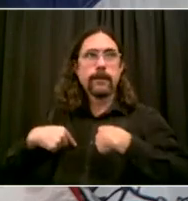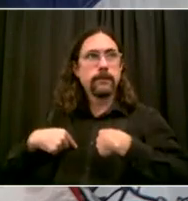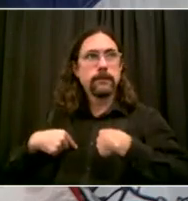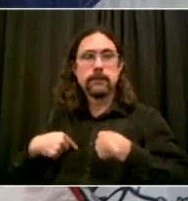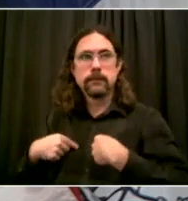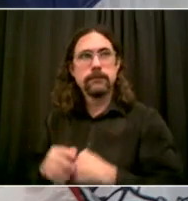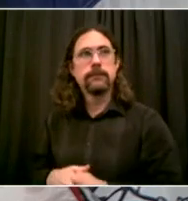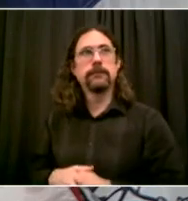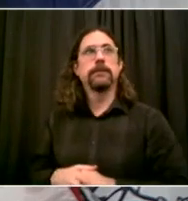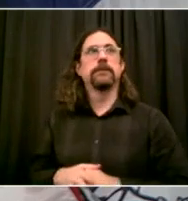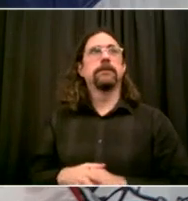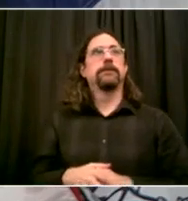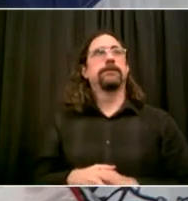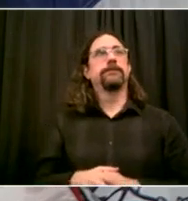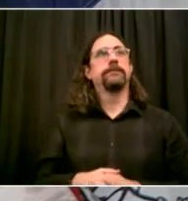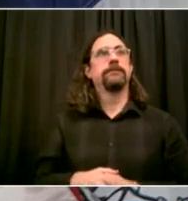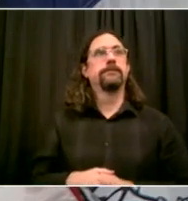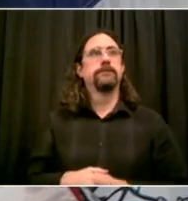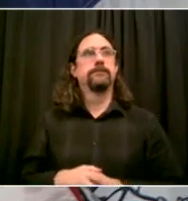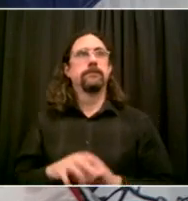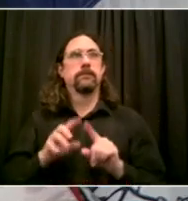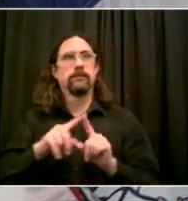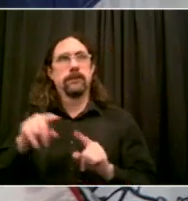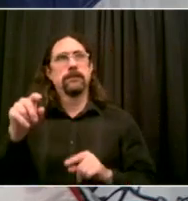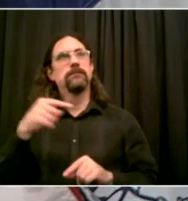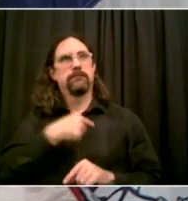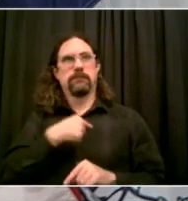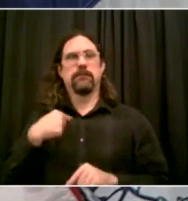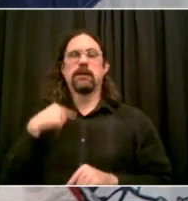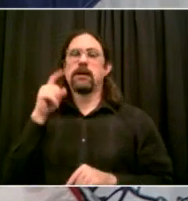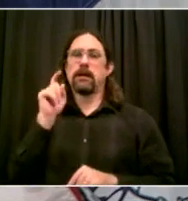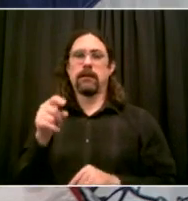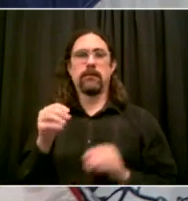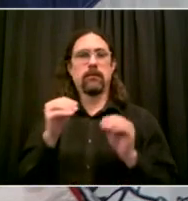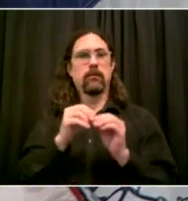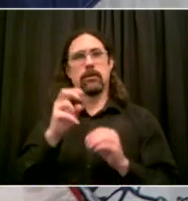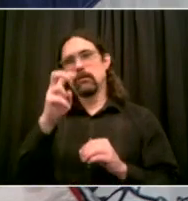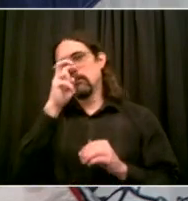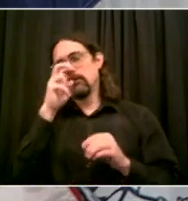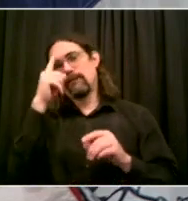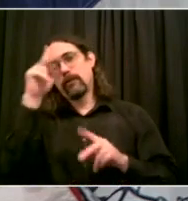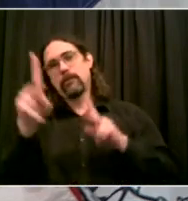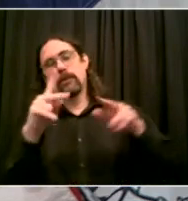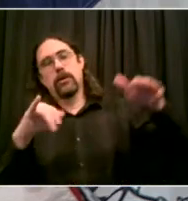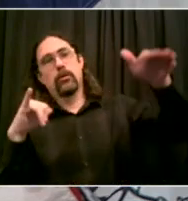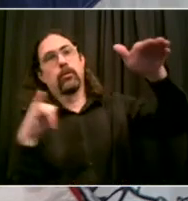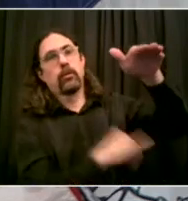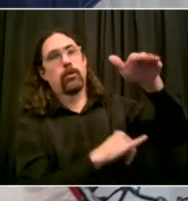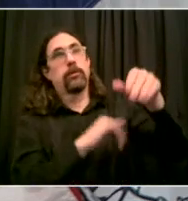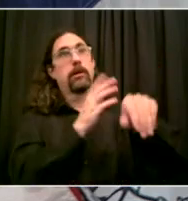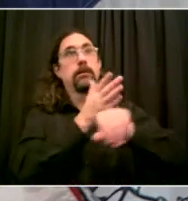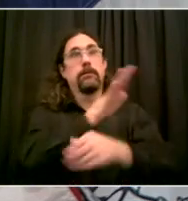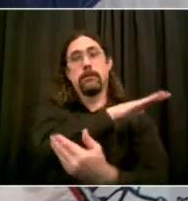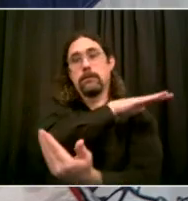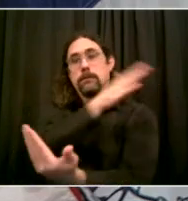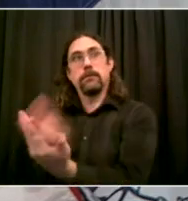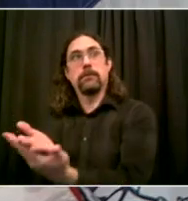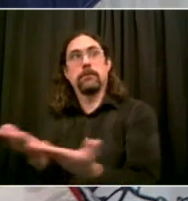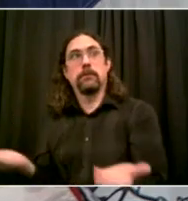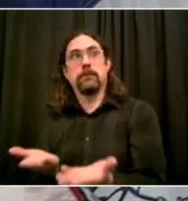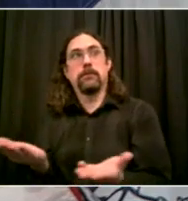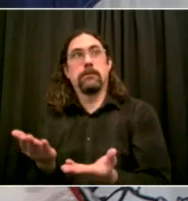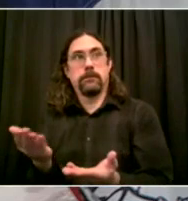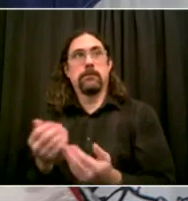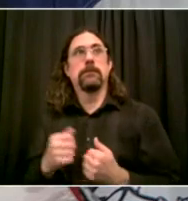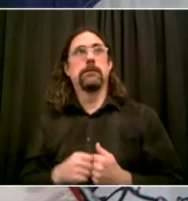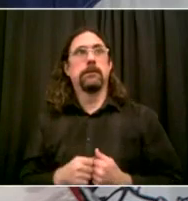clear consequences for folks who break quarantine. So that's something that between Sheriff's Office, Test and Trace, Health Department, we're going